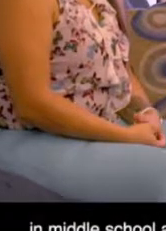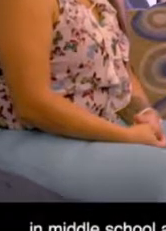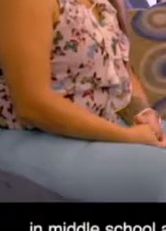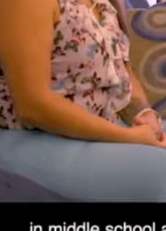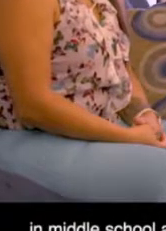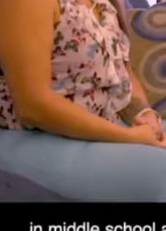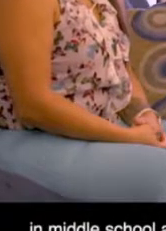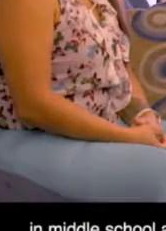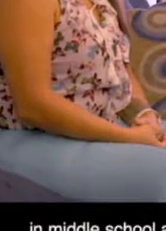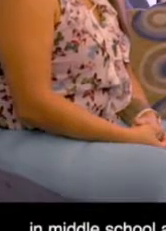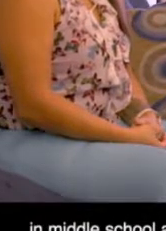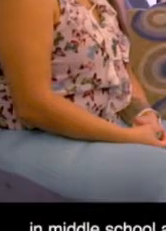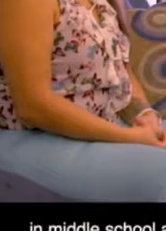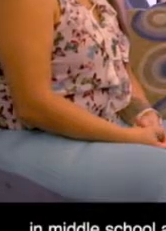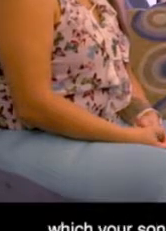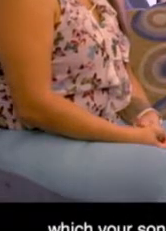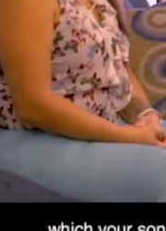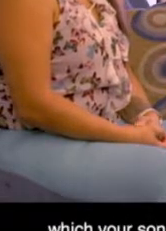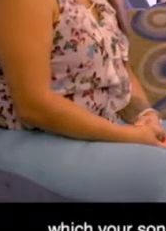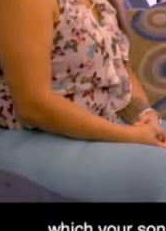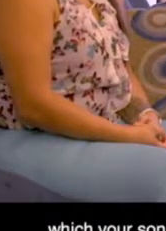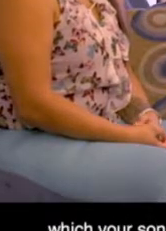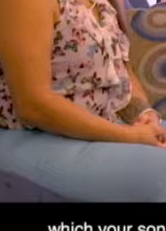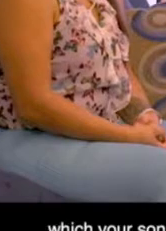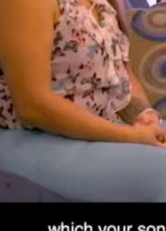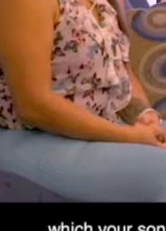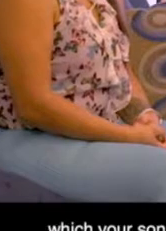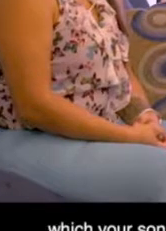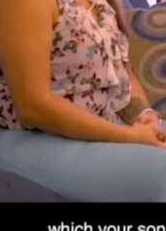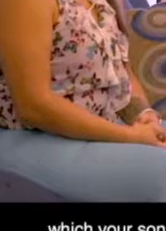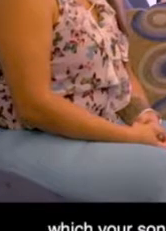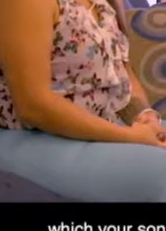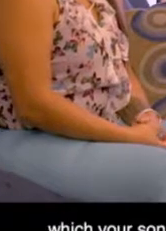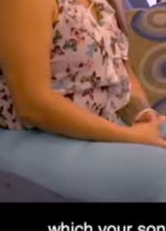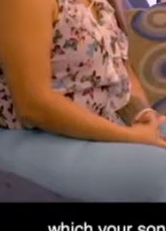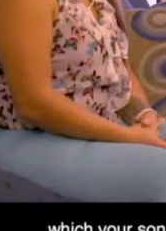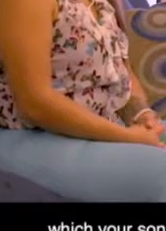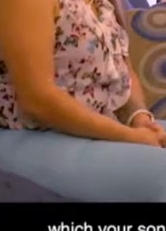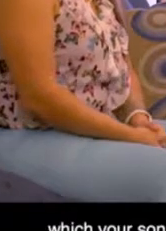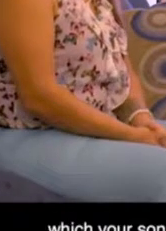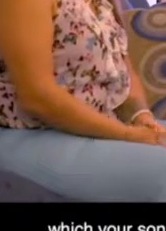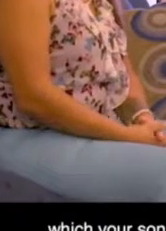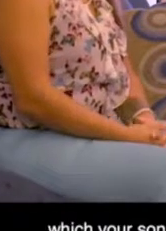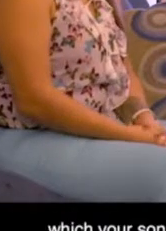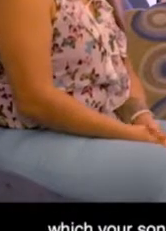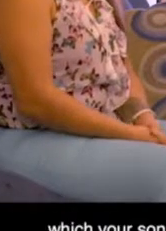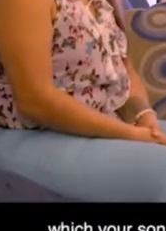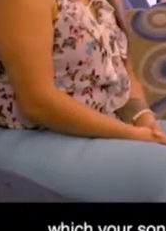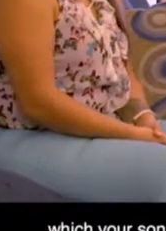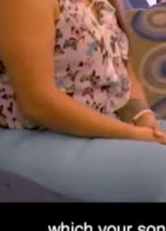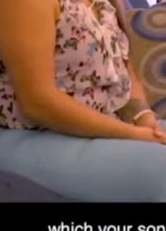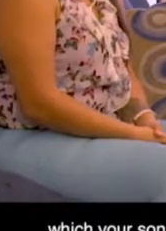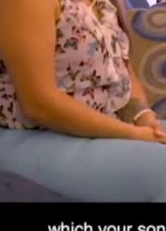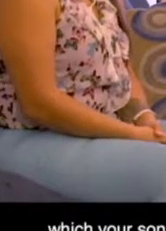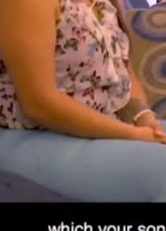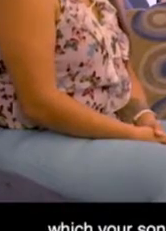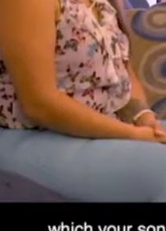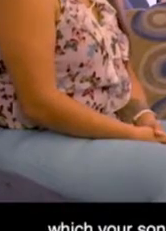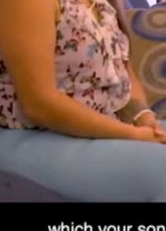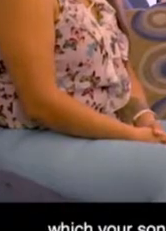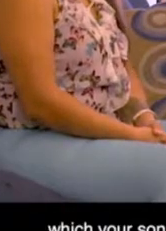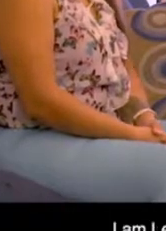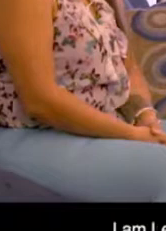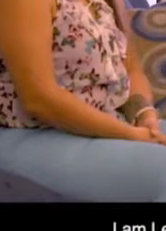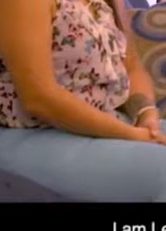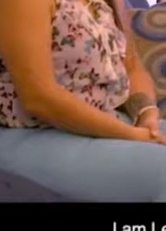as running the Work Studies program in high school, which your son will hopefully be going to. Yes. And currently I am his